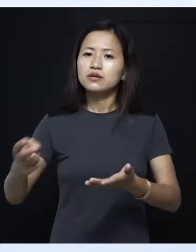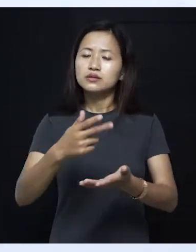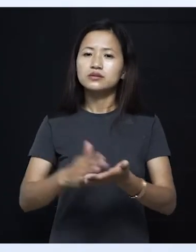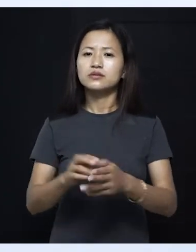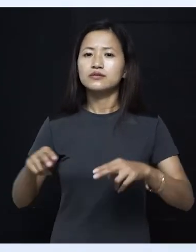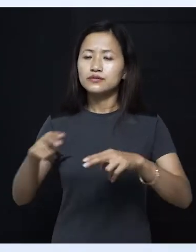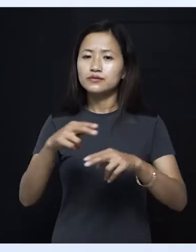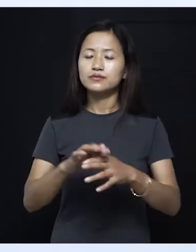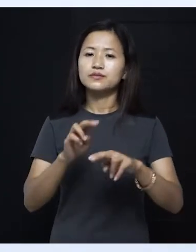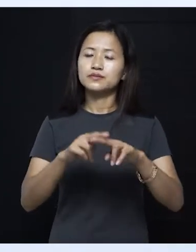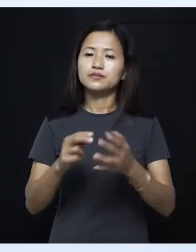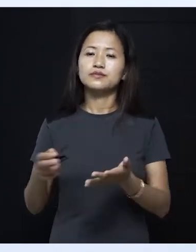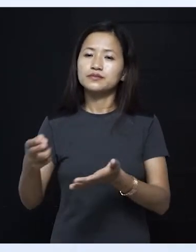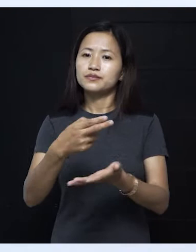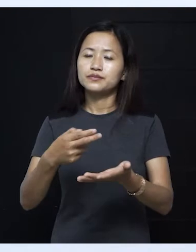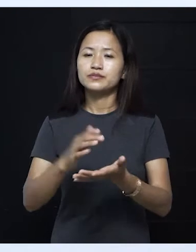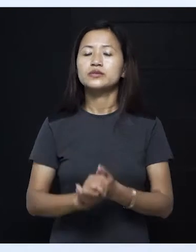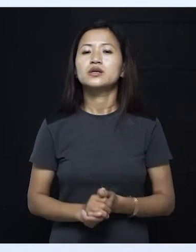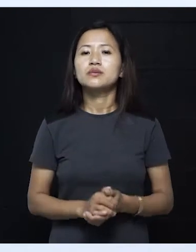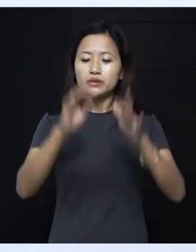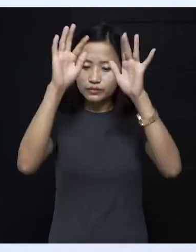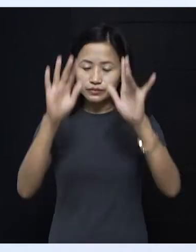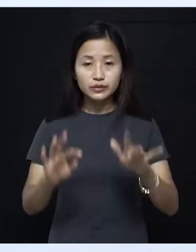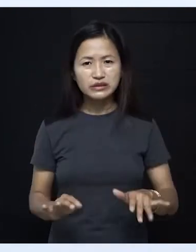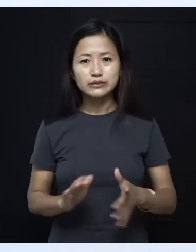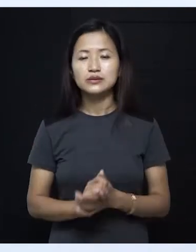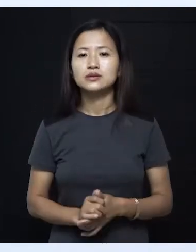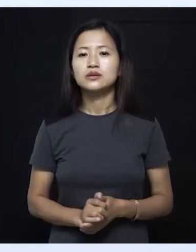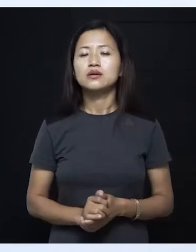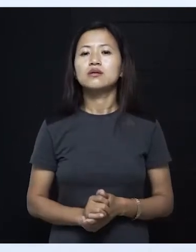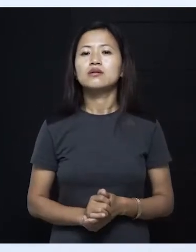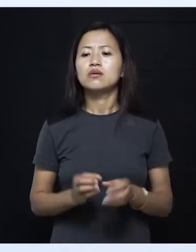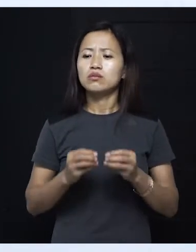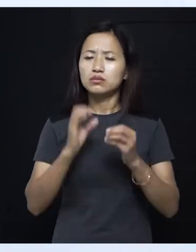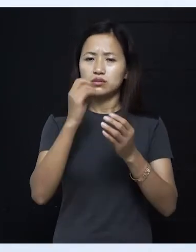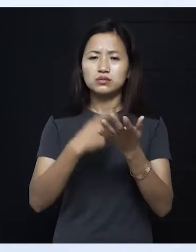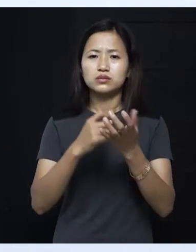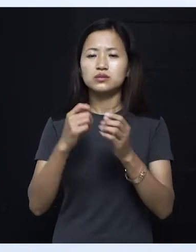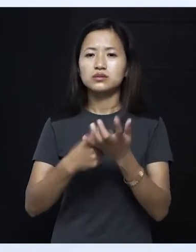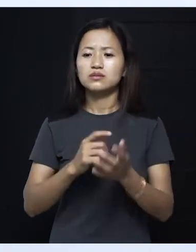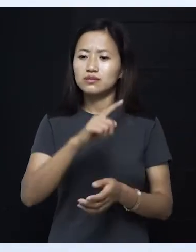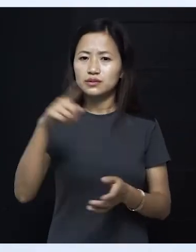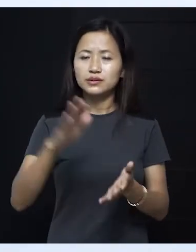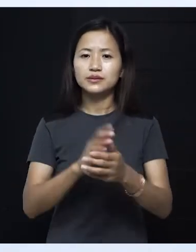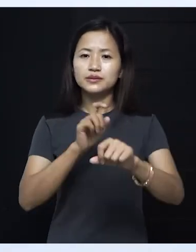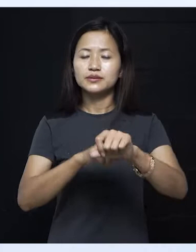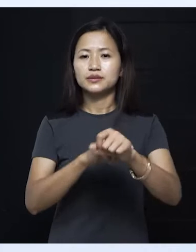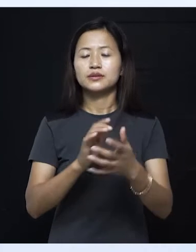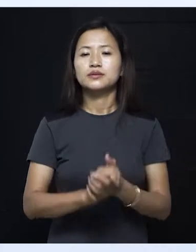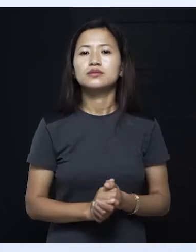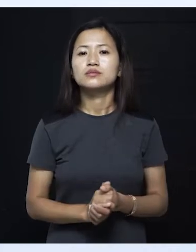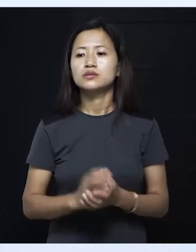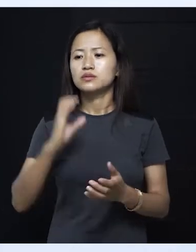field, but let's say because of rainy season, okay, the rainfall did not occur at the right time, and because of